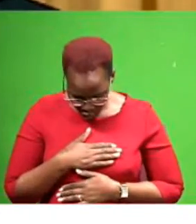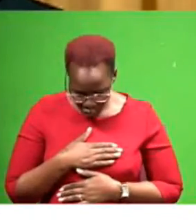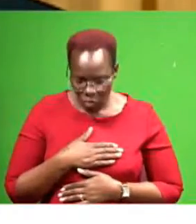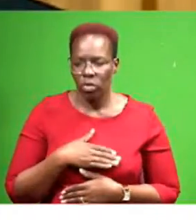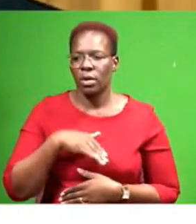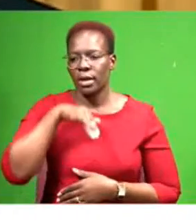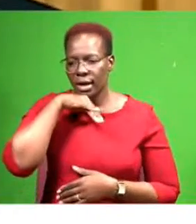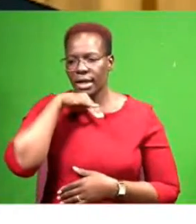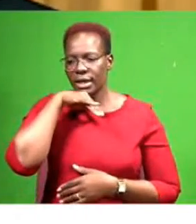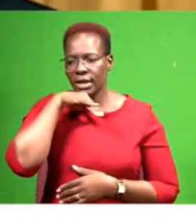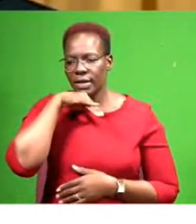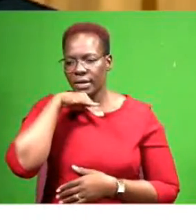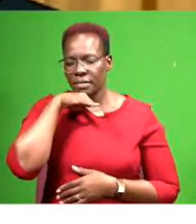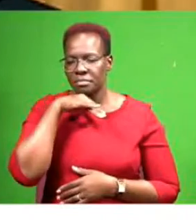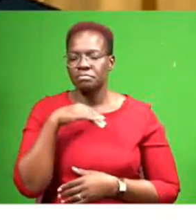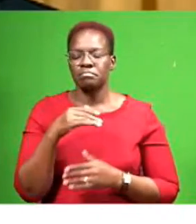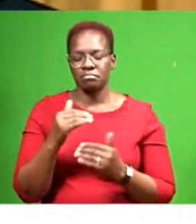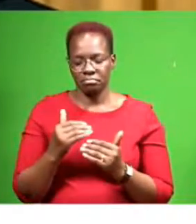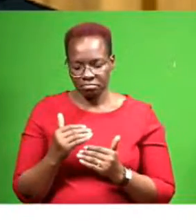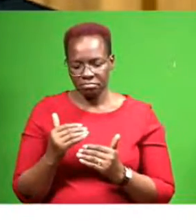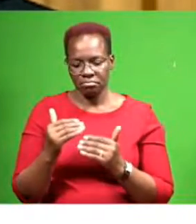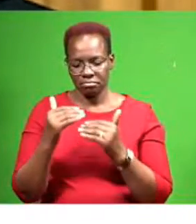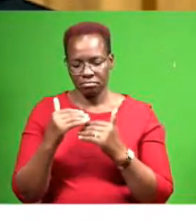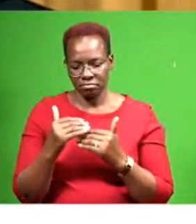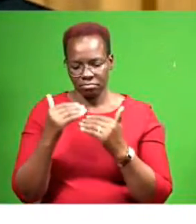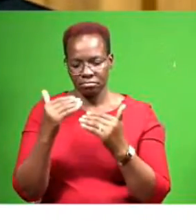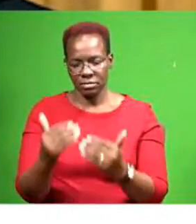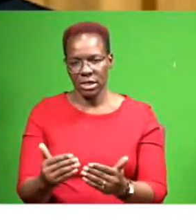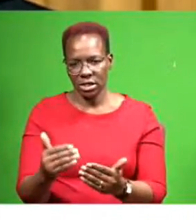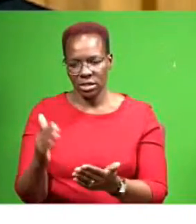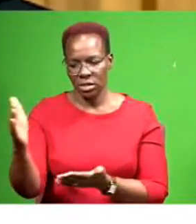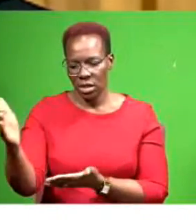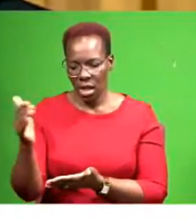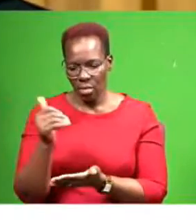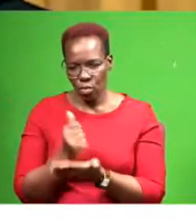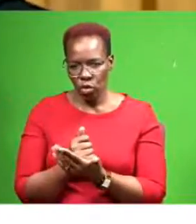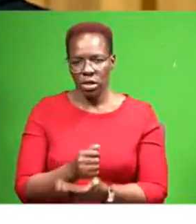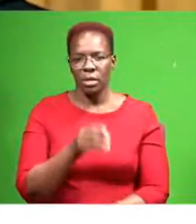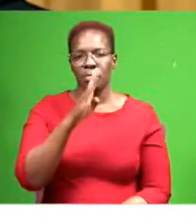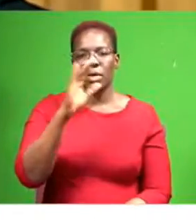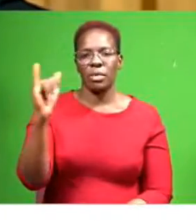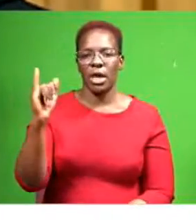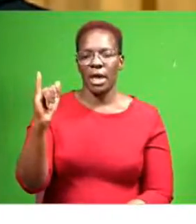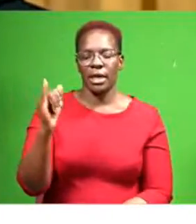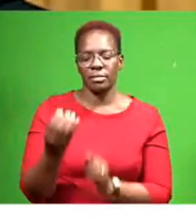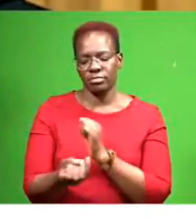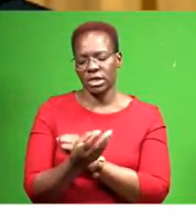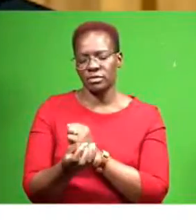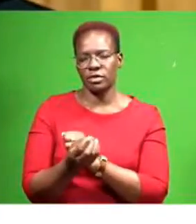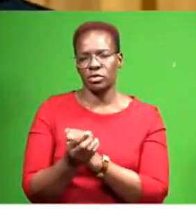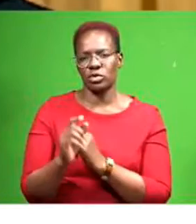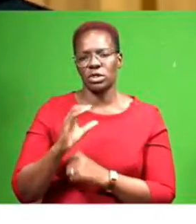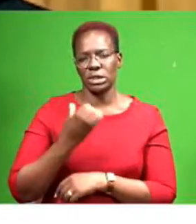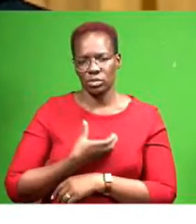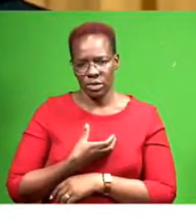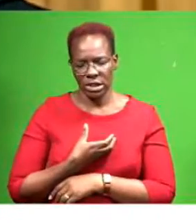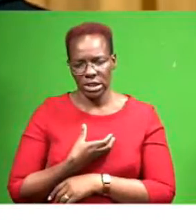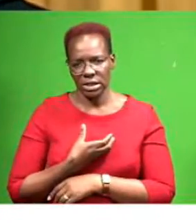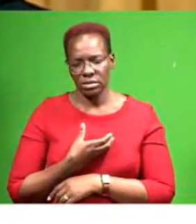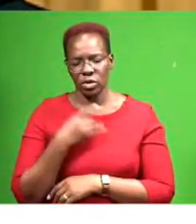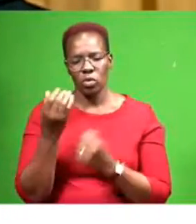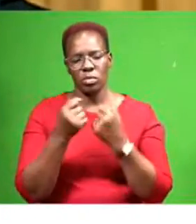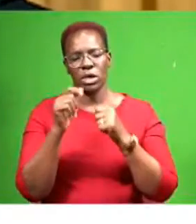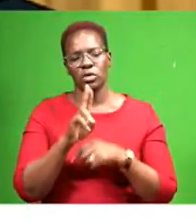Odinga, and it was followed with the appointment of Building Bridges to Unity Advisory Task Force by His Excellency